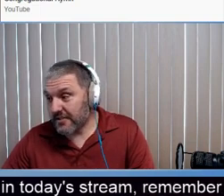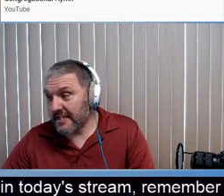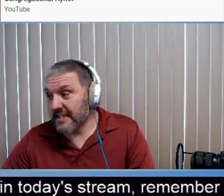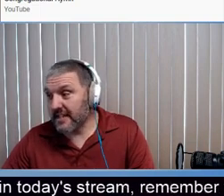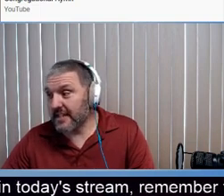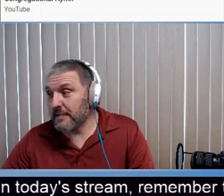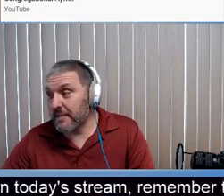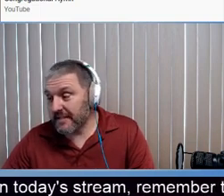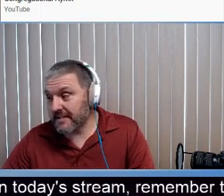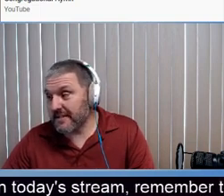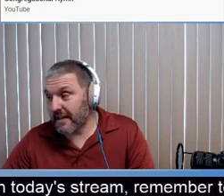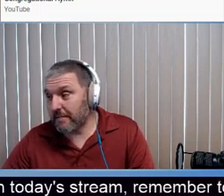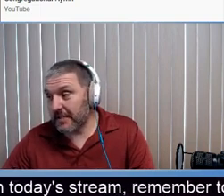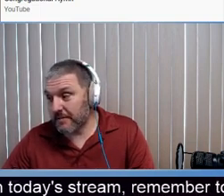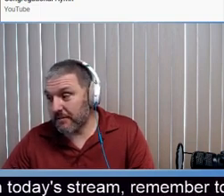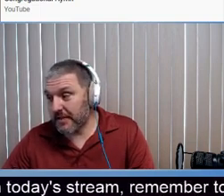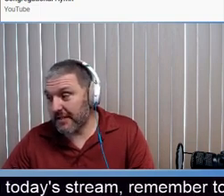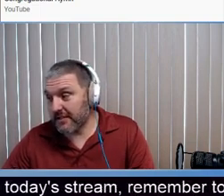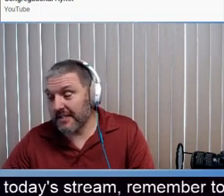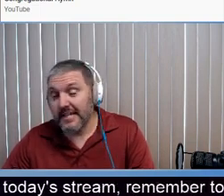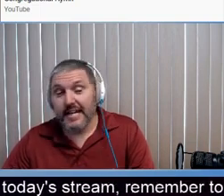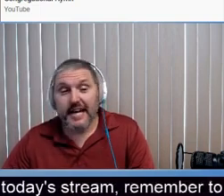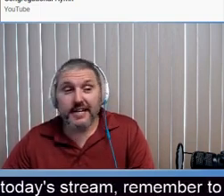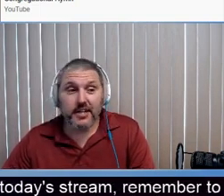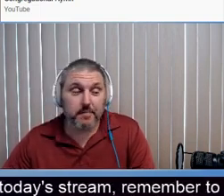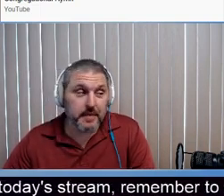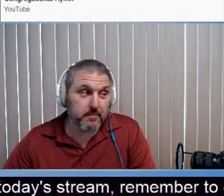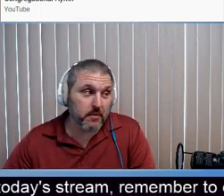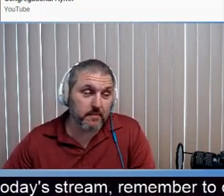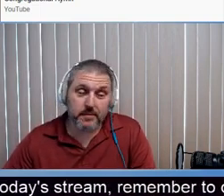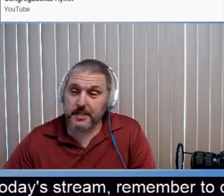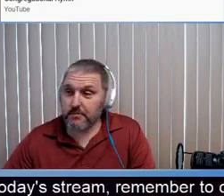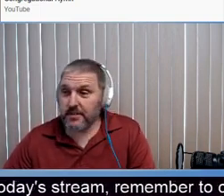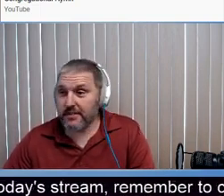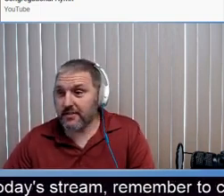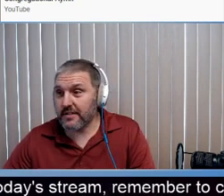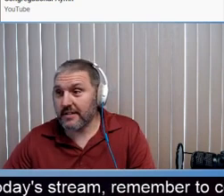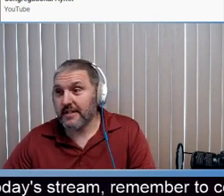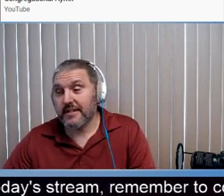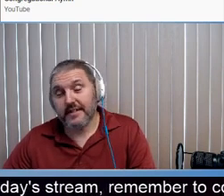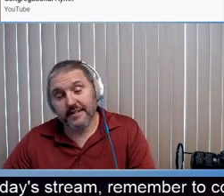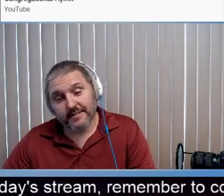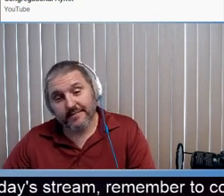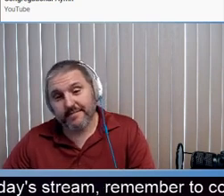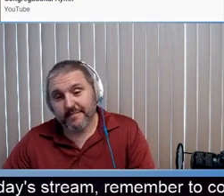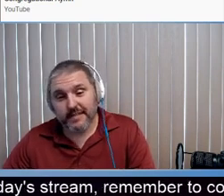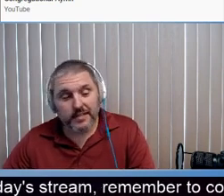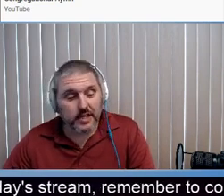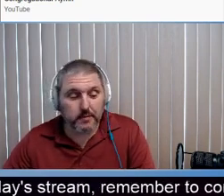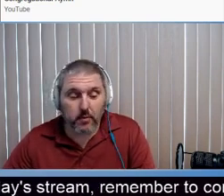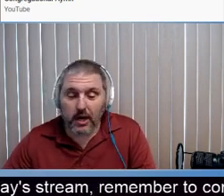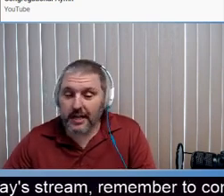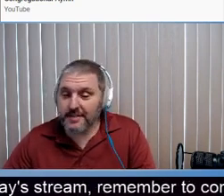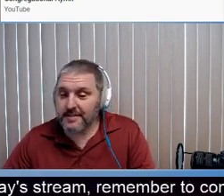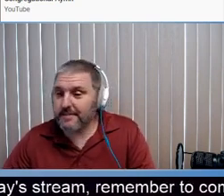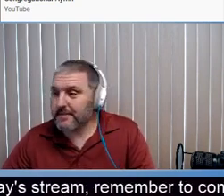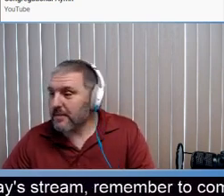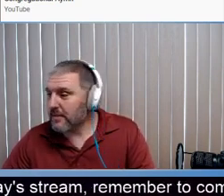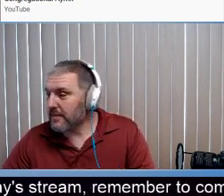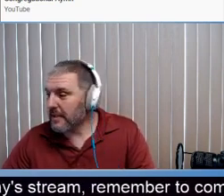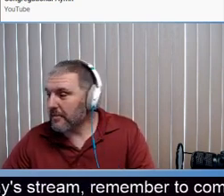Because you see that none of these businesses have police protection, and none of the people are having police protection. And you got to be